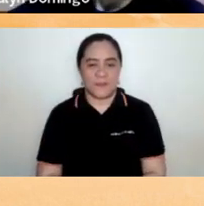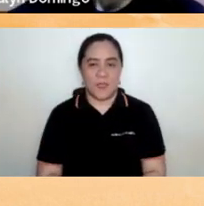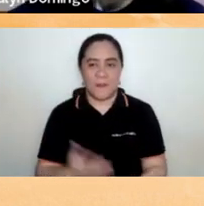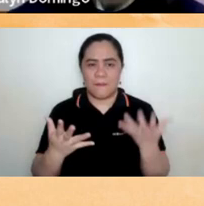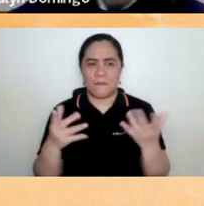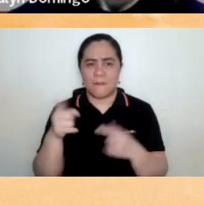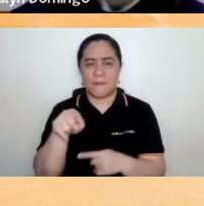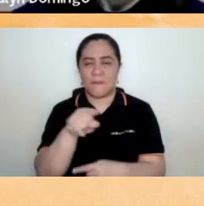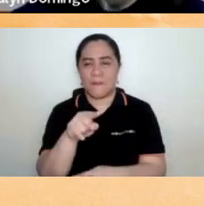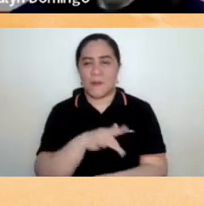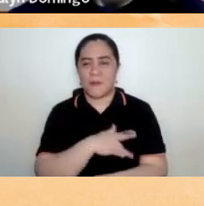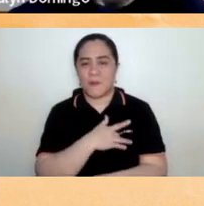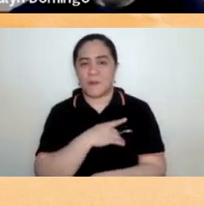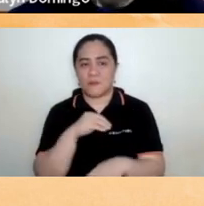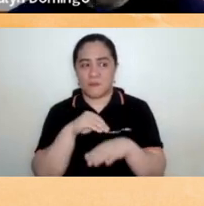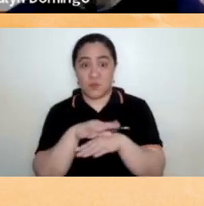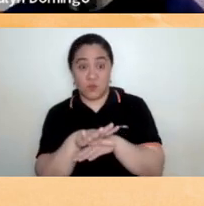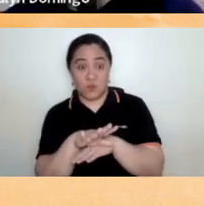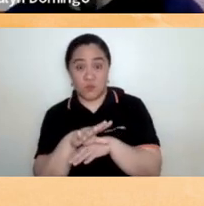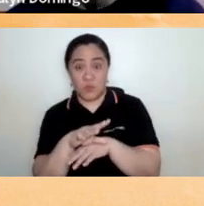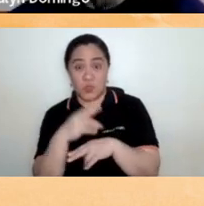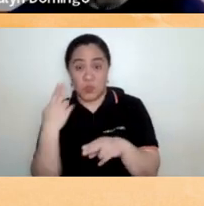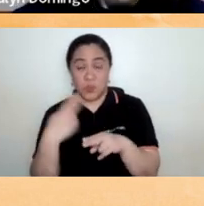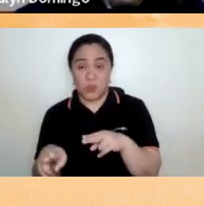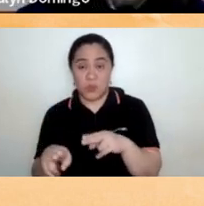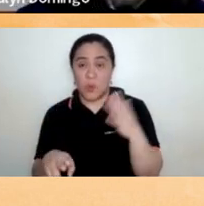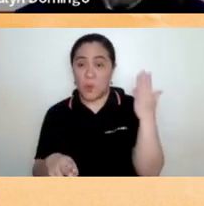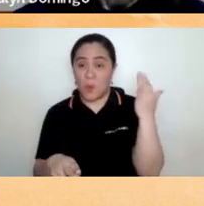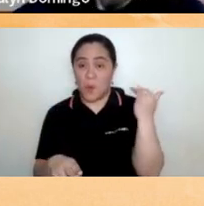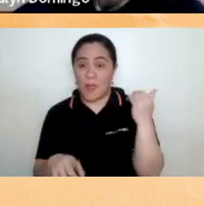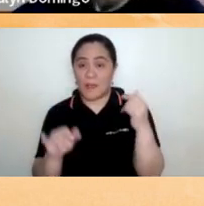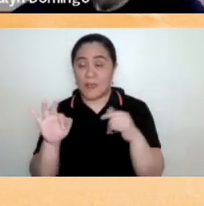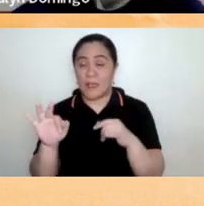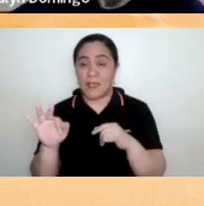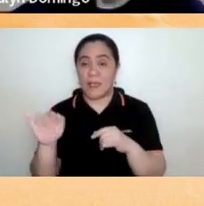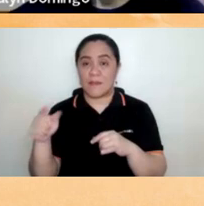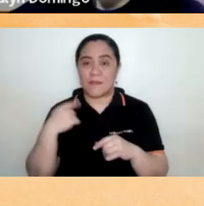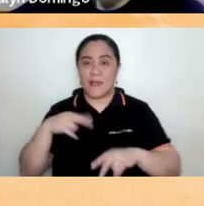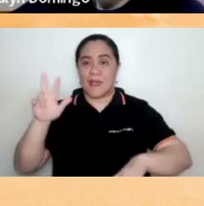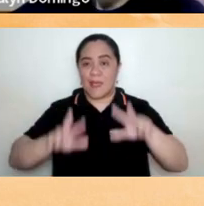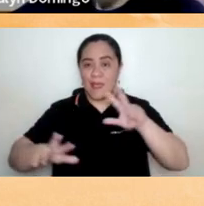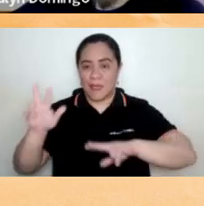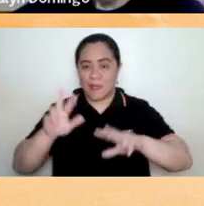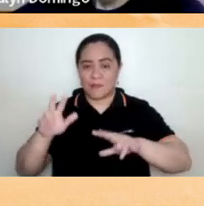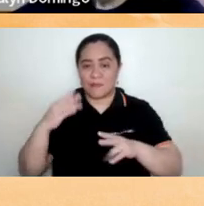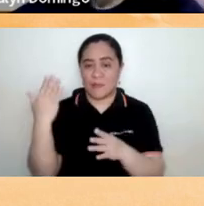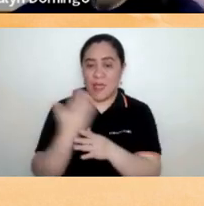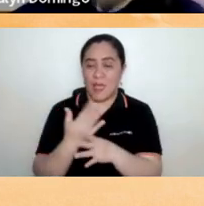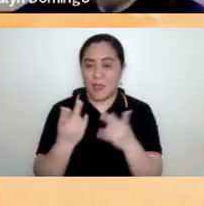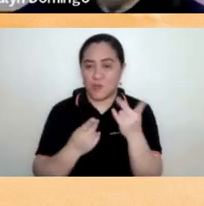only short-term effects? Well, if someone with anxiety stops these interventions,